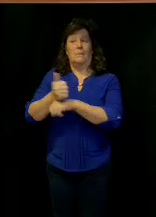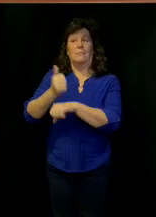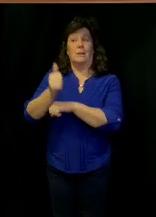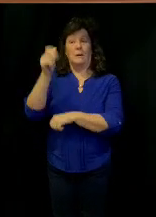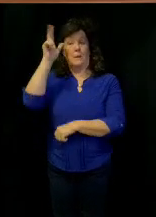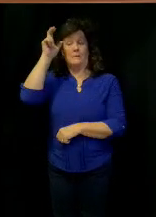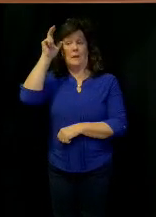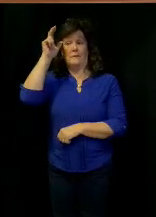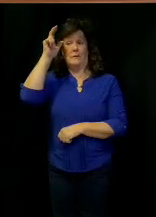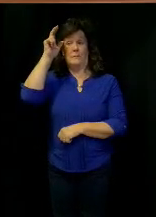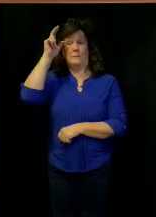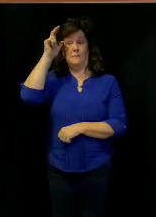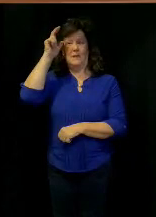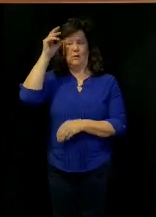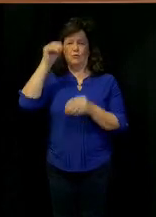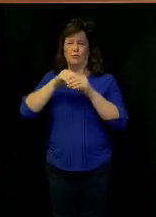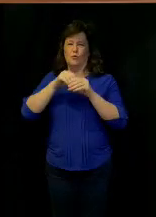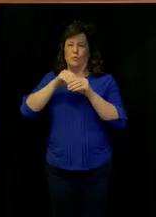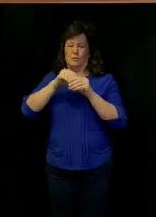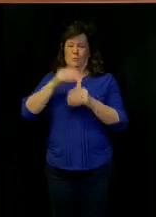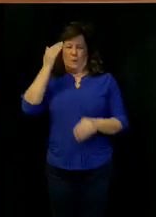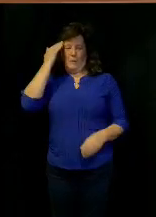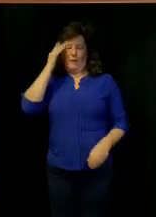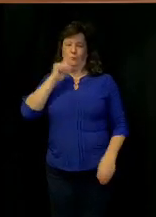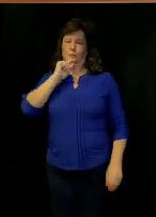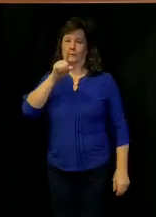Jesus, listen, let me say something here real quick. Jesus didn't,